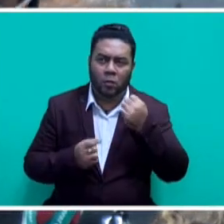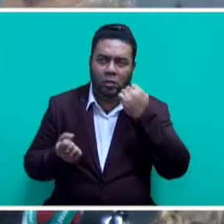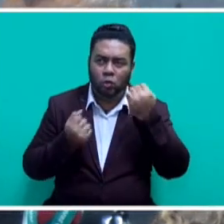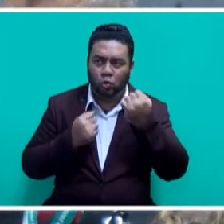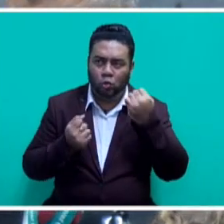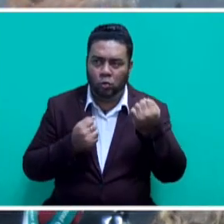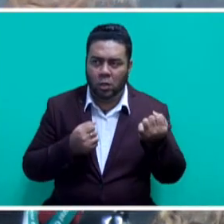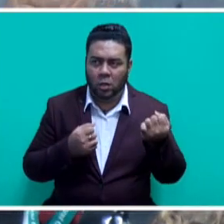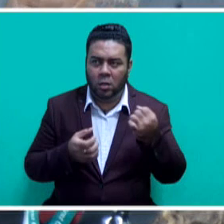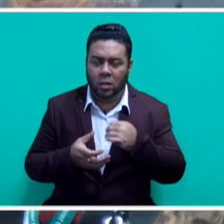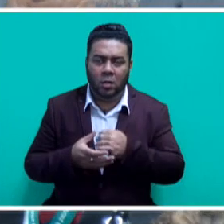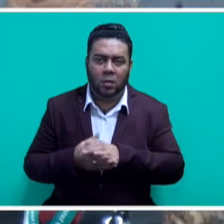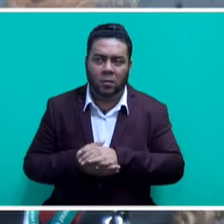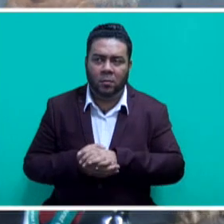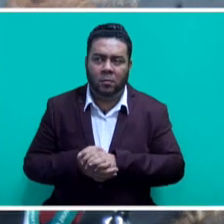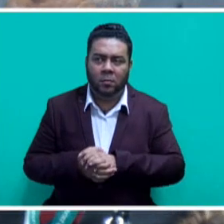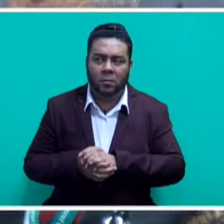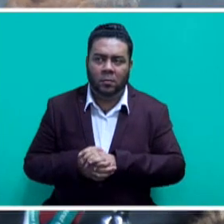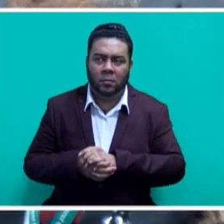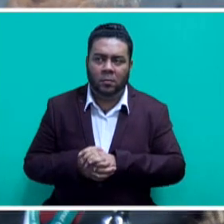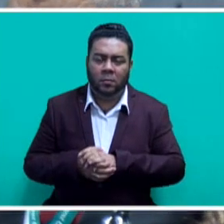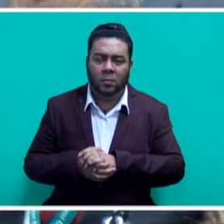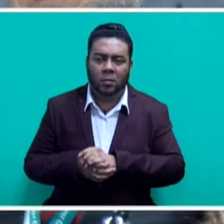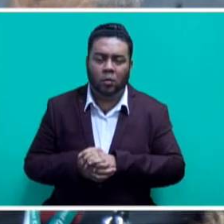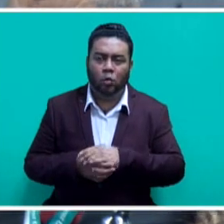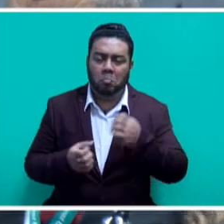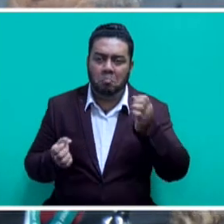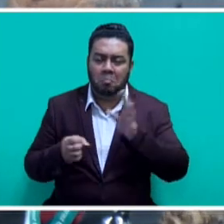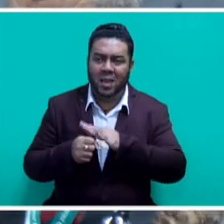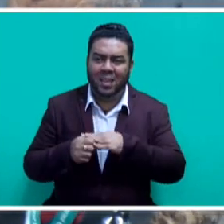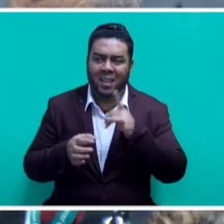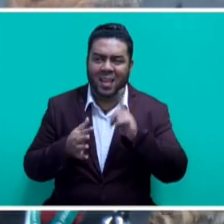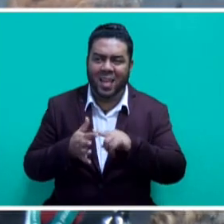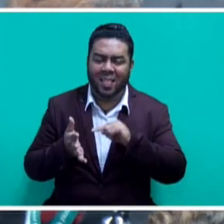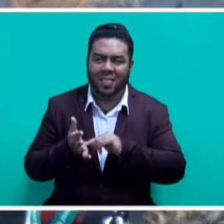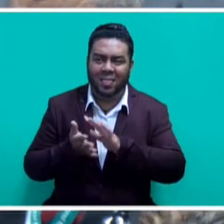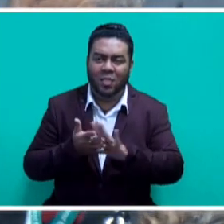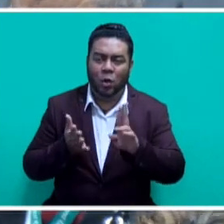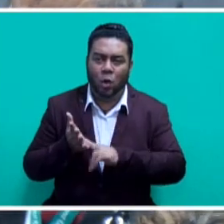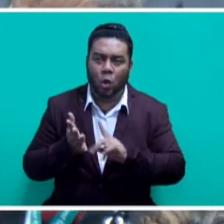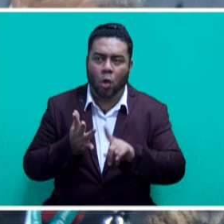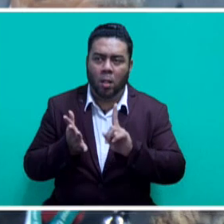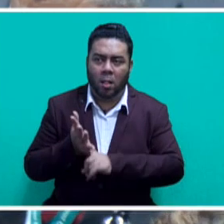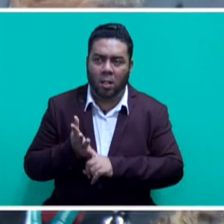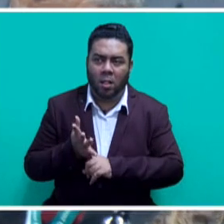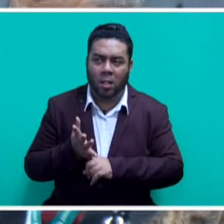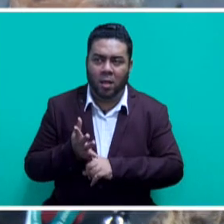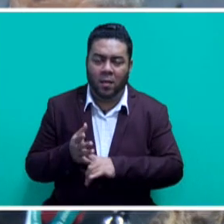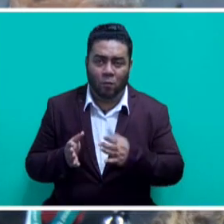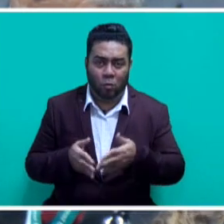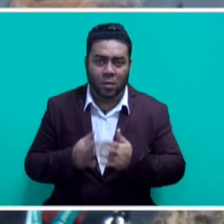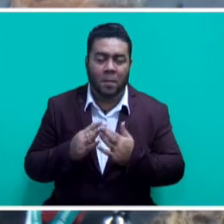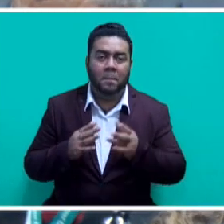sugar juice into ethanol, making of ethanol. So we are planning that if we're going to set up an ethanol